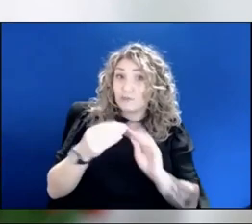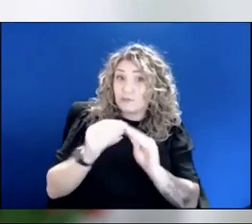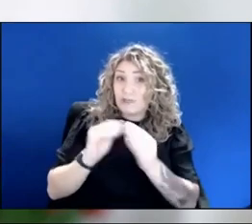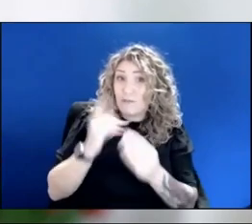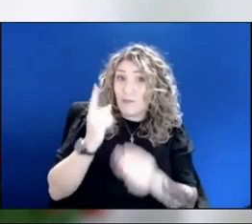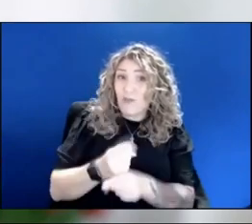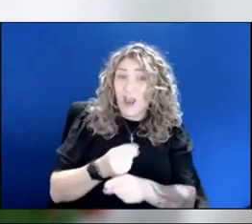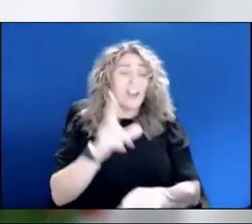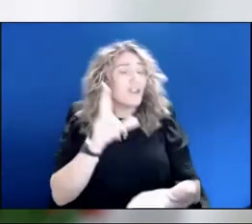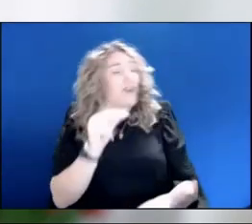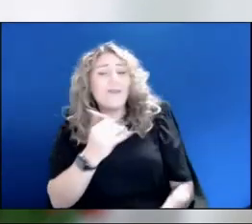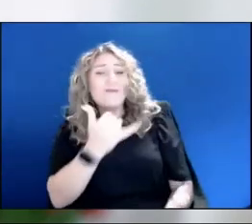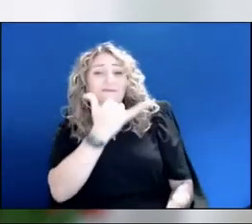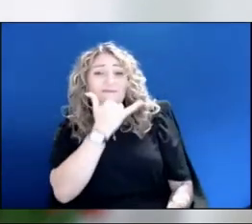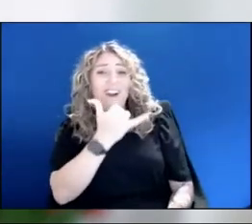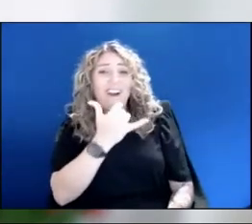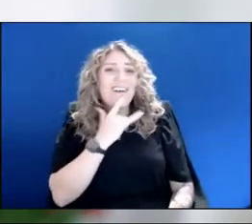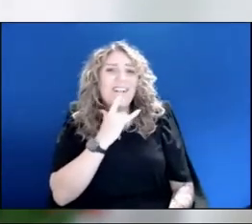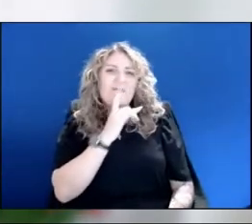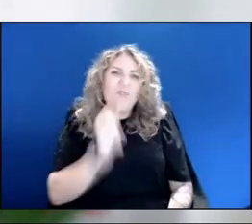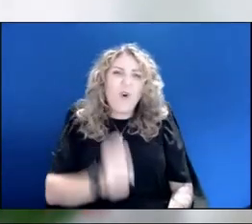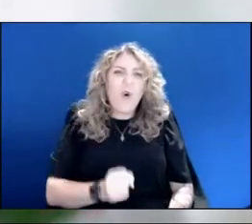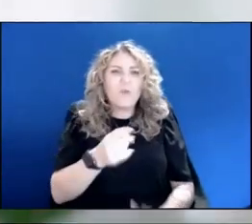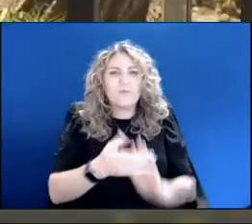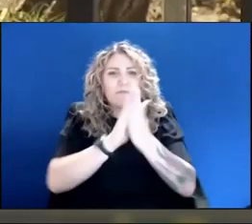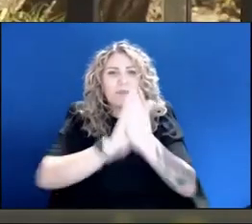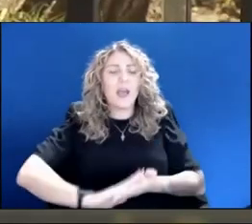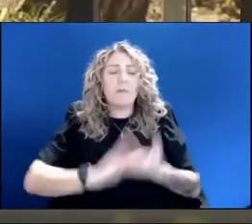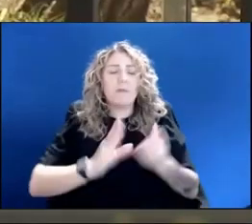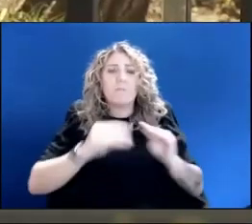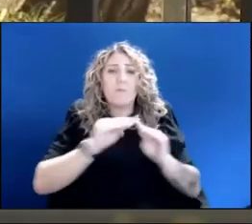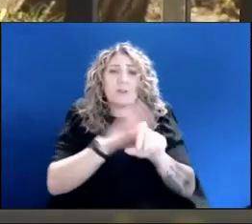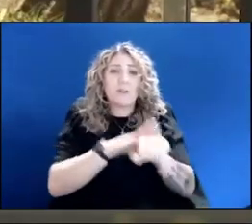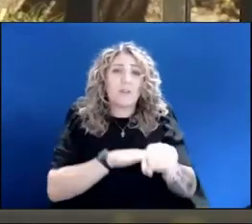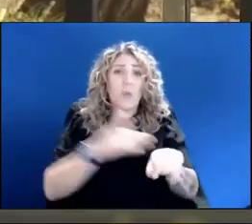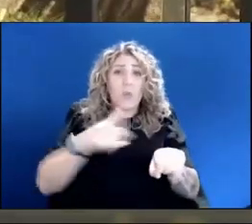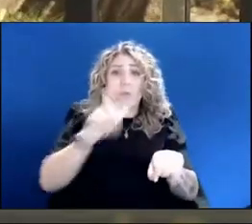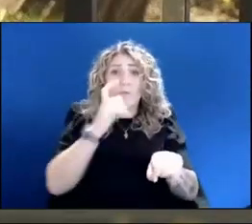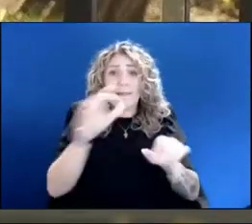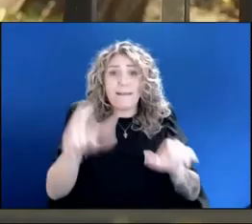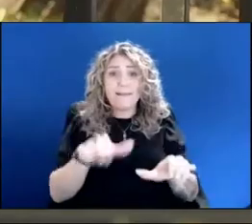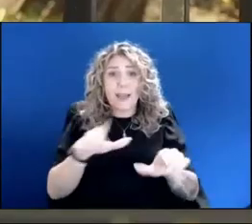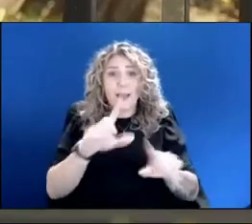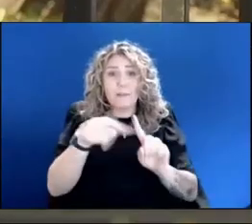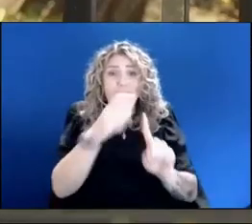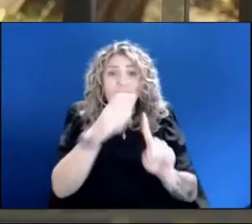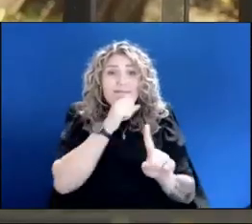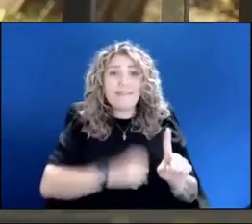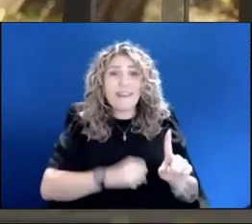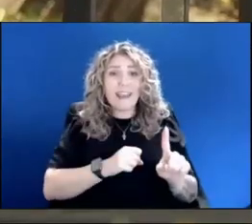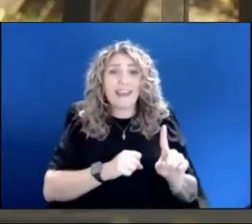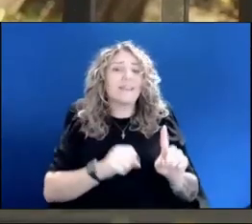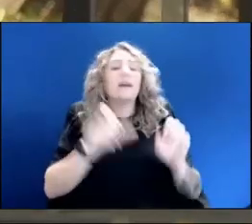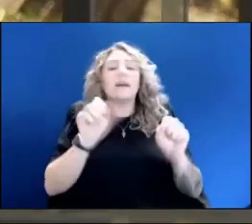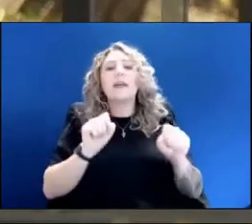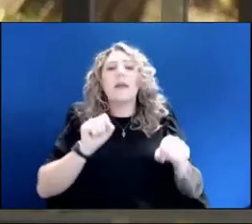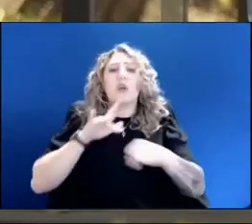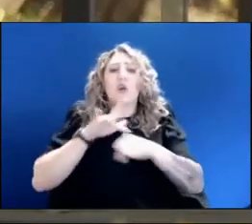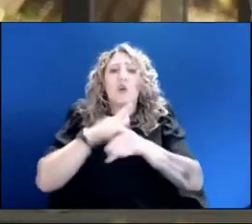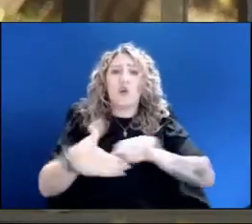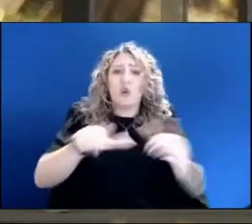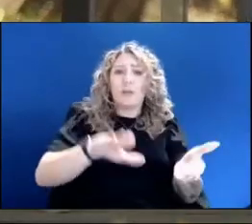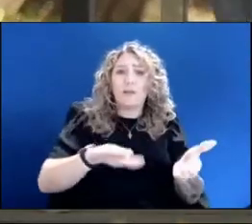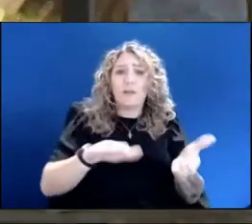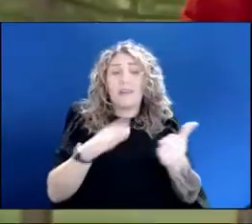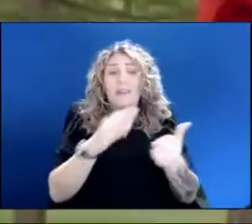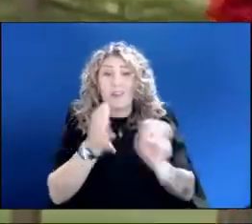get. Well, not maybe for everyone, but for those not as active as we age, it could lead to an early death. And COVID certainly isn't helping